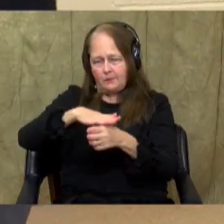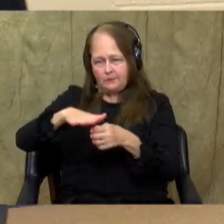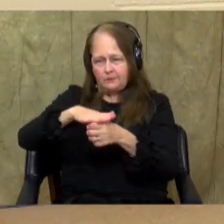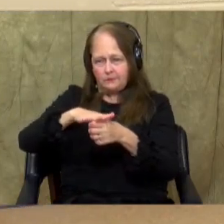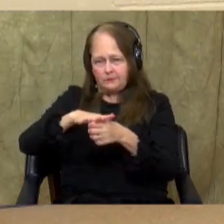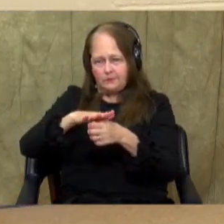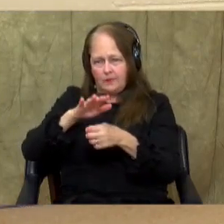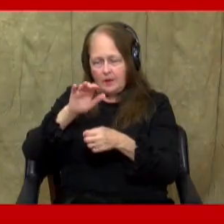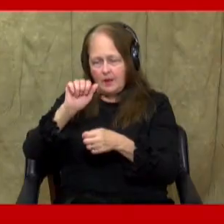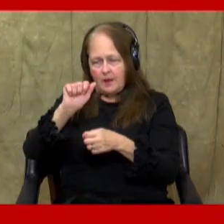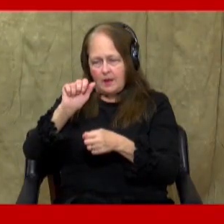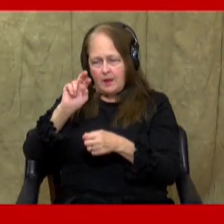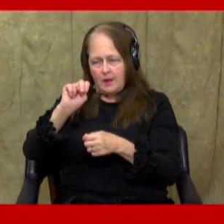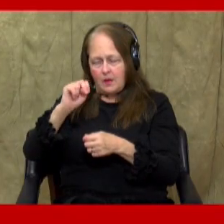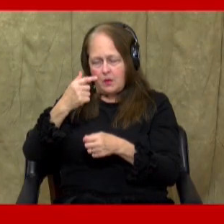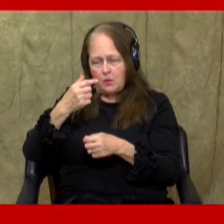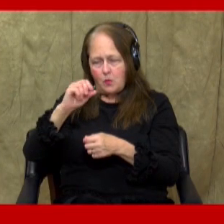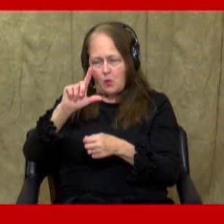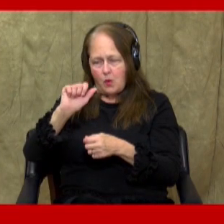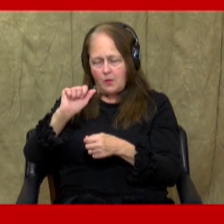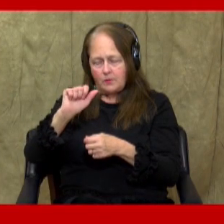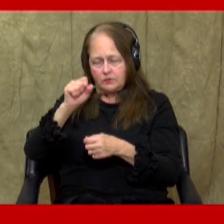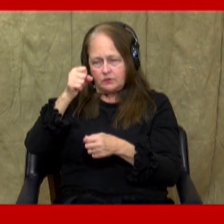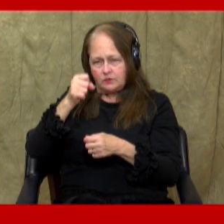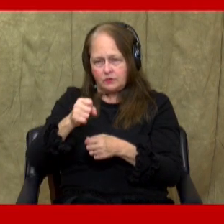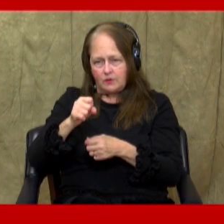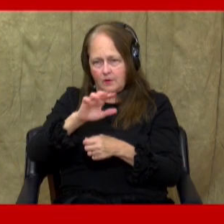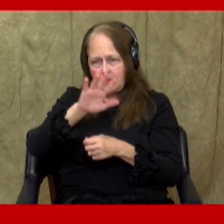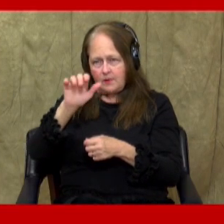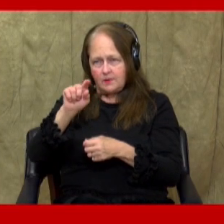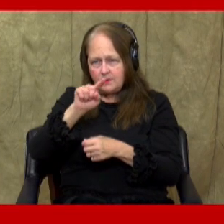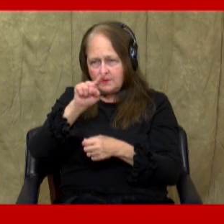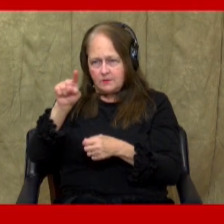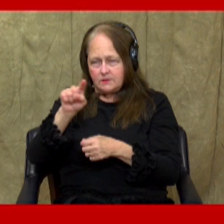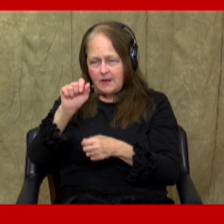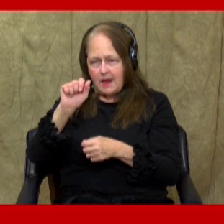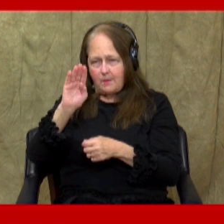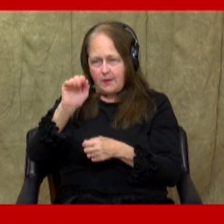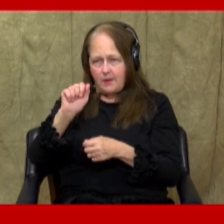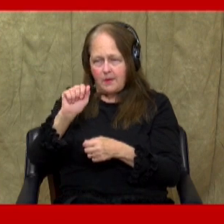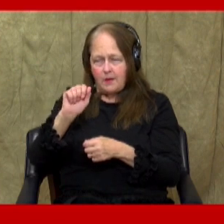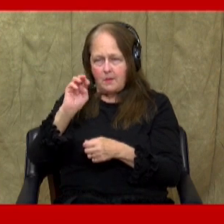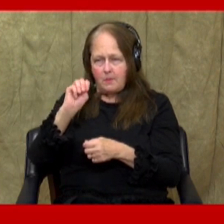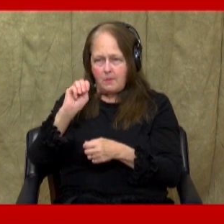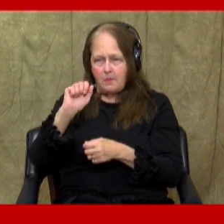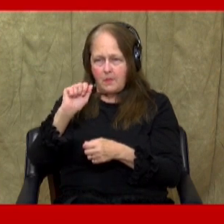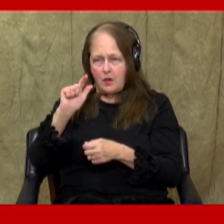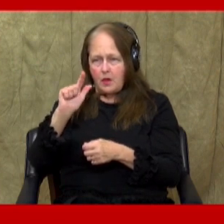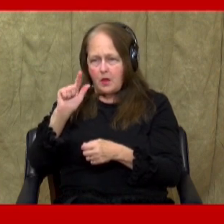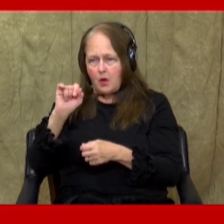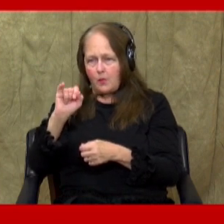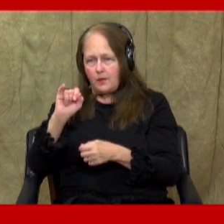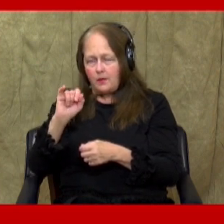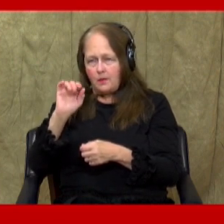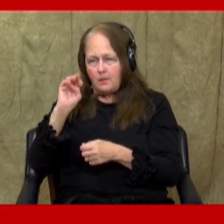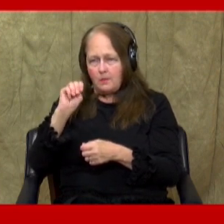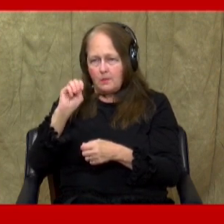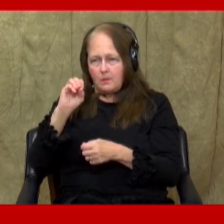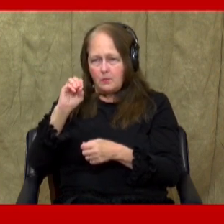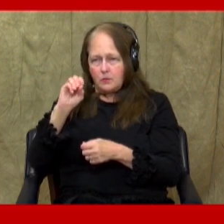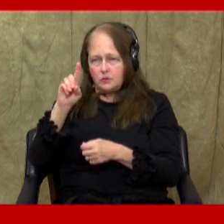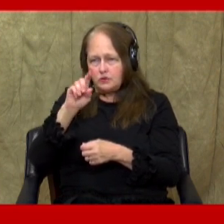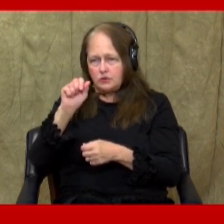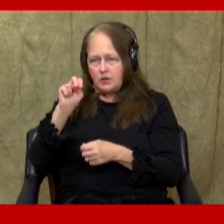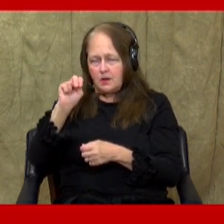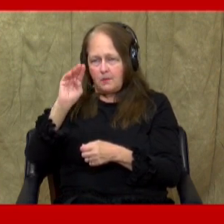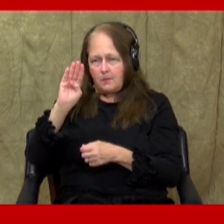have Angola, which is the largest country in Southern Africa, Zambia next to it, Malawi,